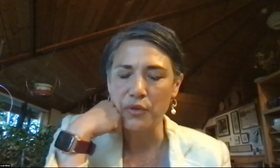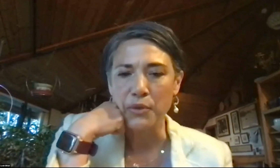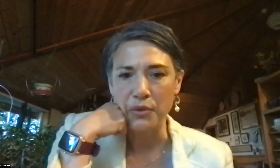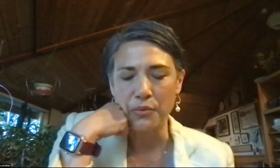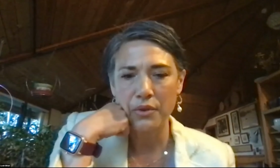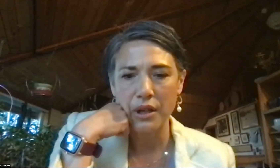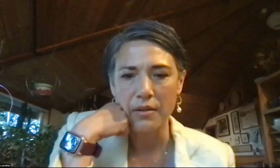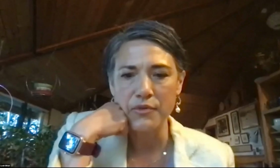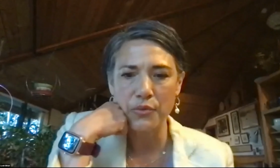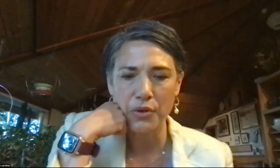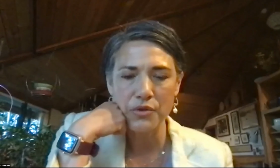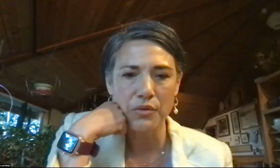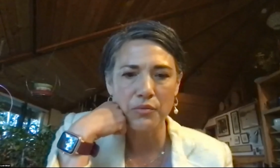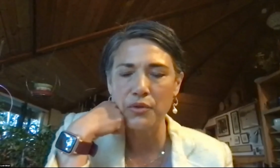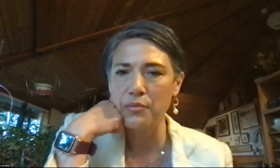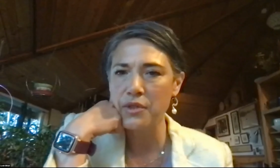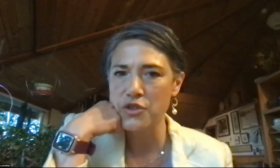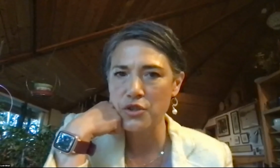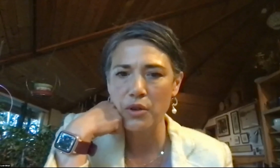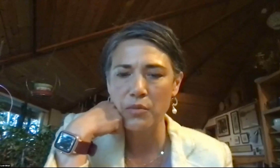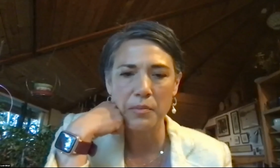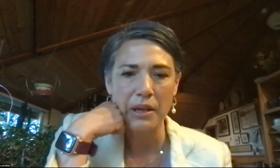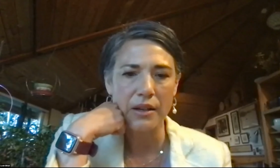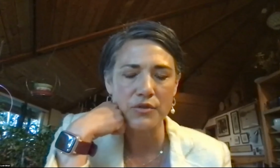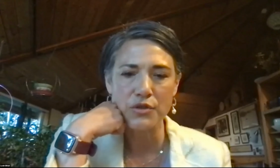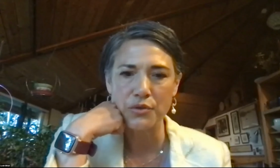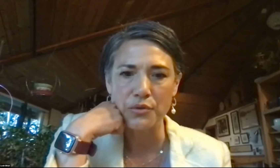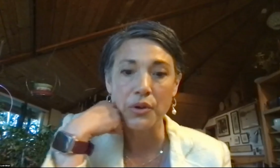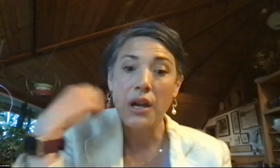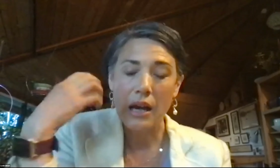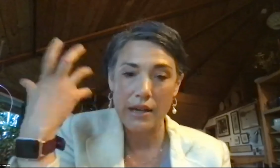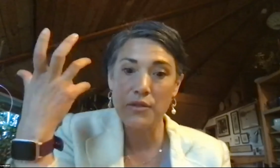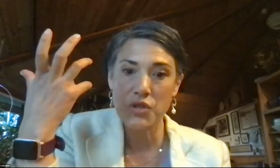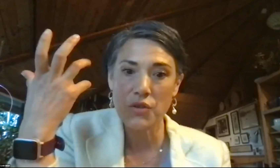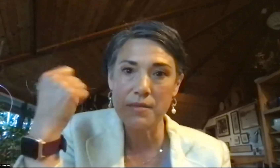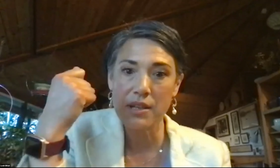hear from you. So go to a room that you are prepared